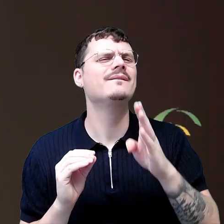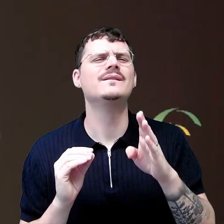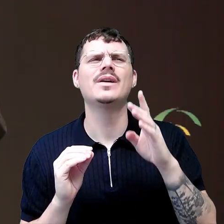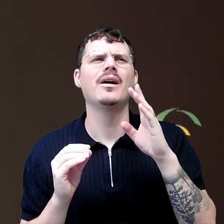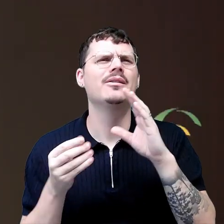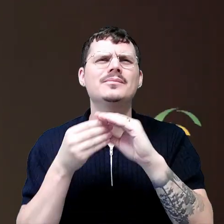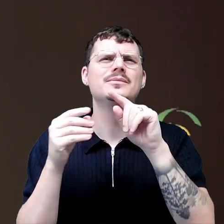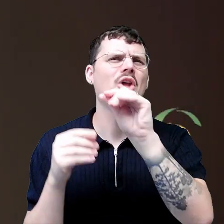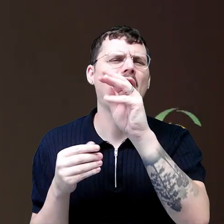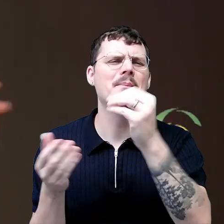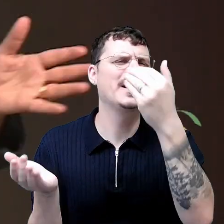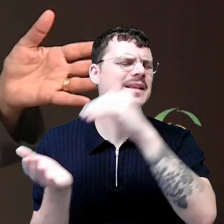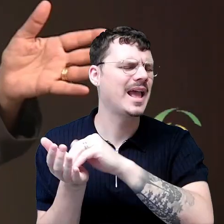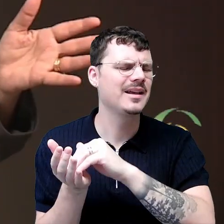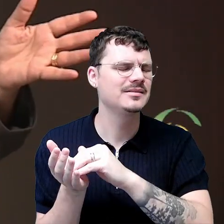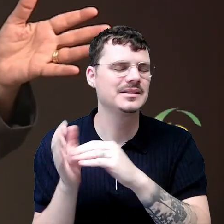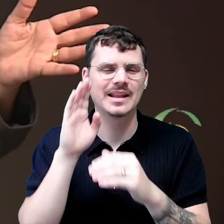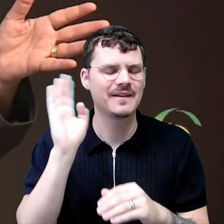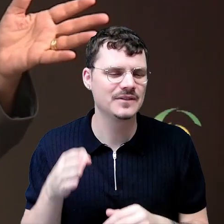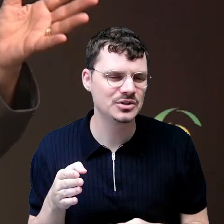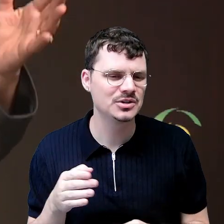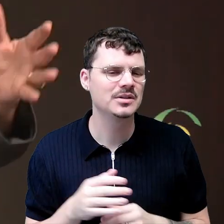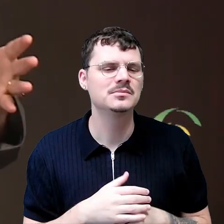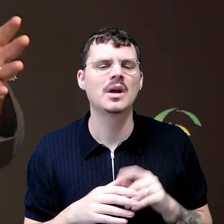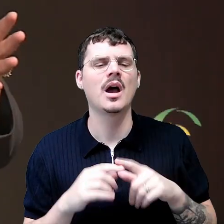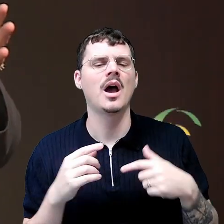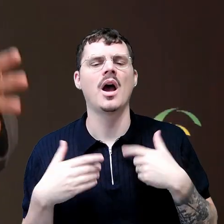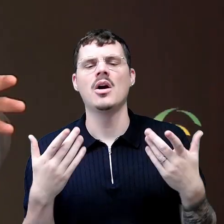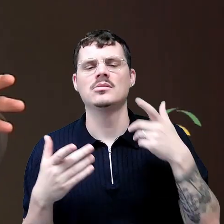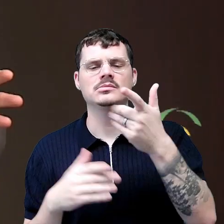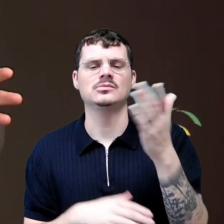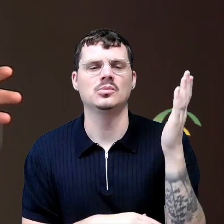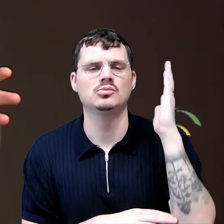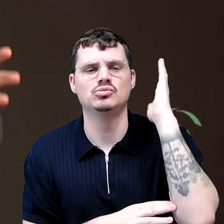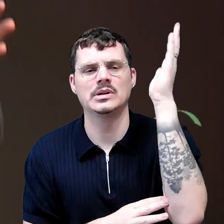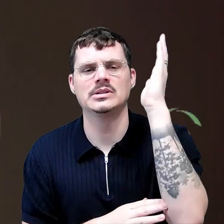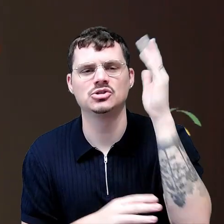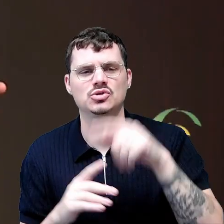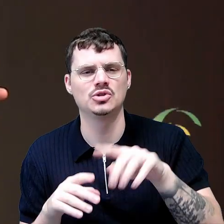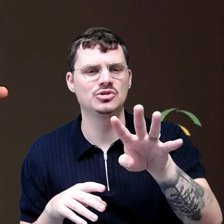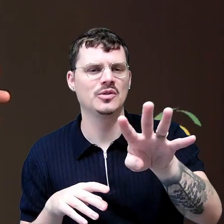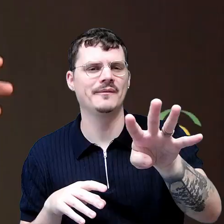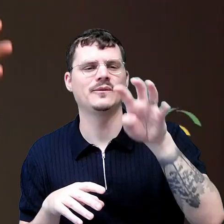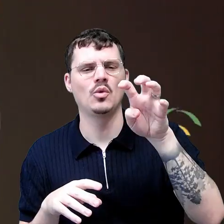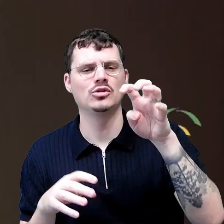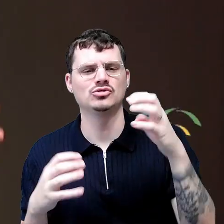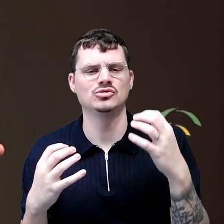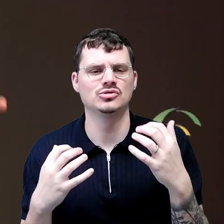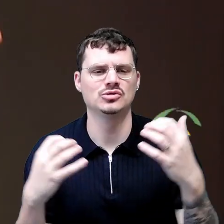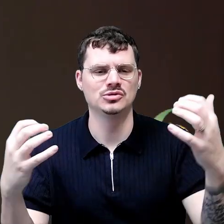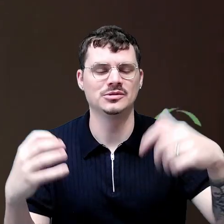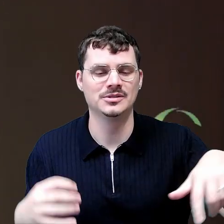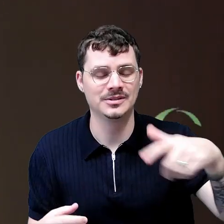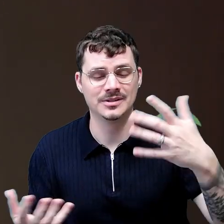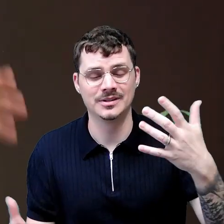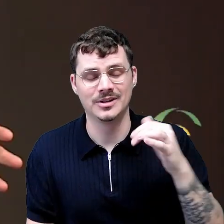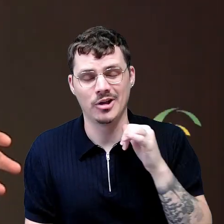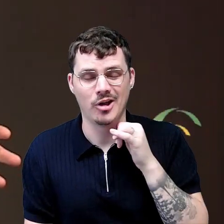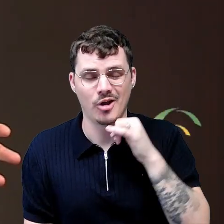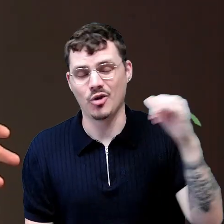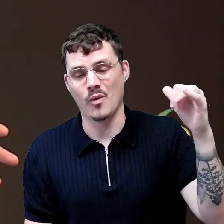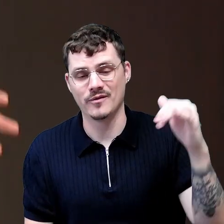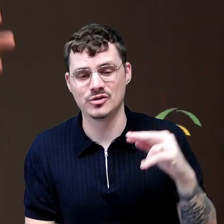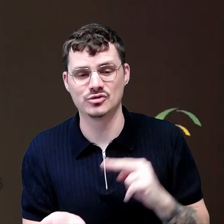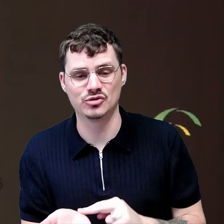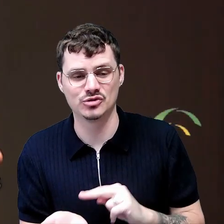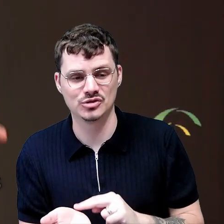again. But I was giving a presentation to 400 hungover